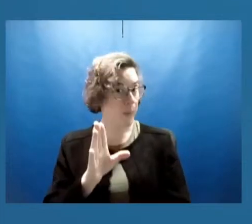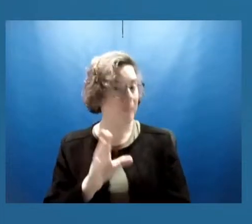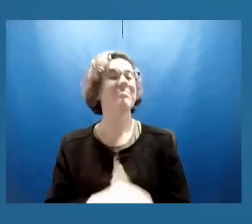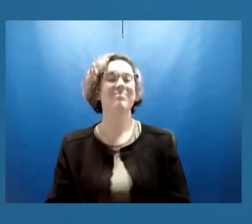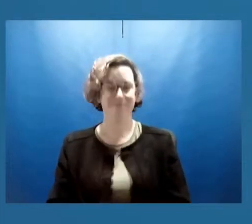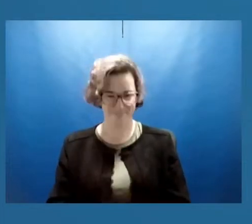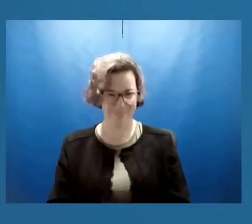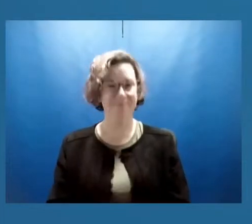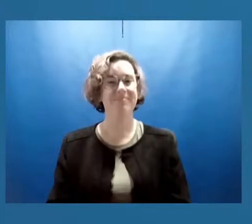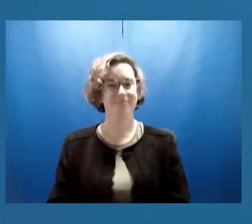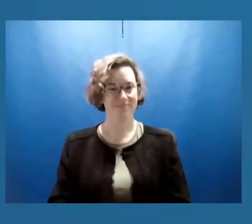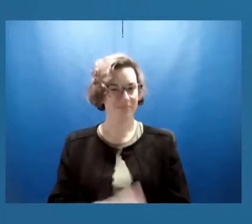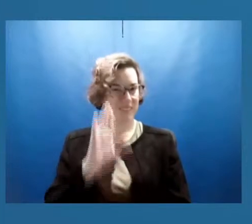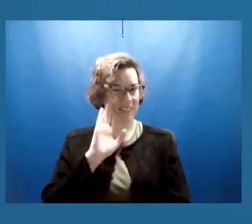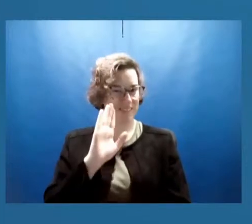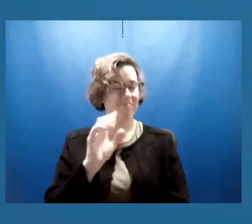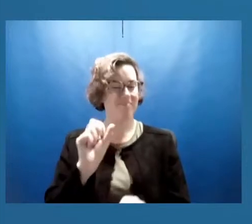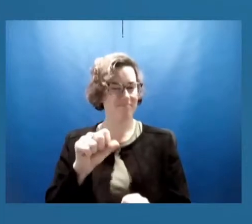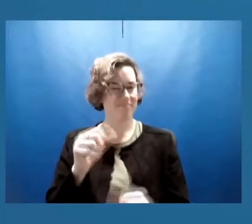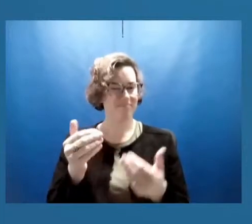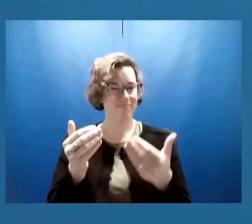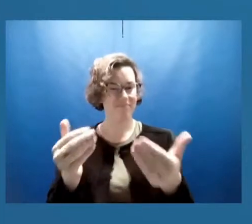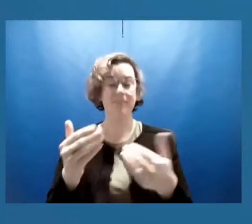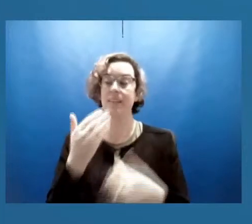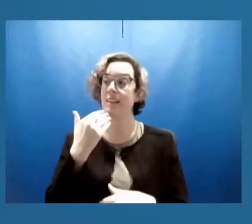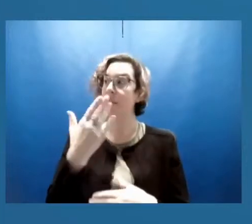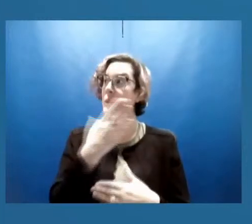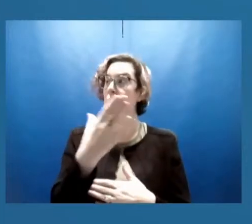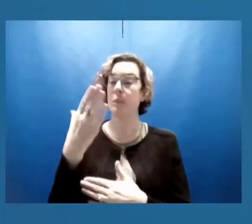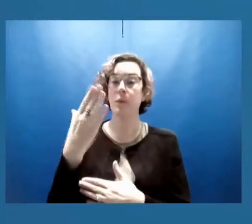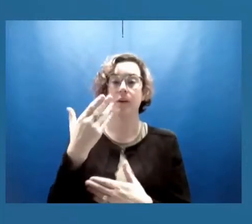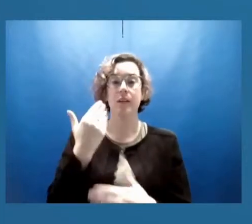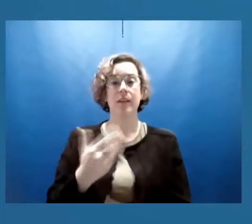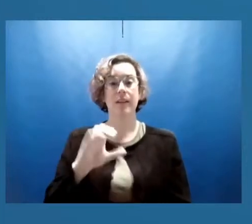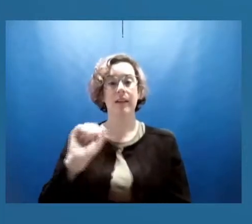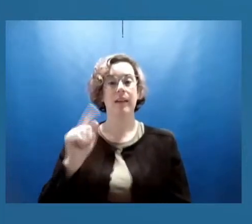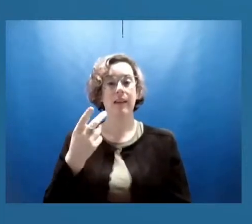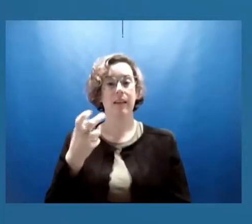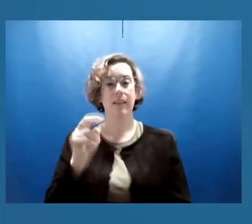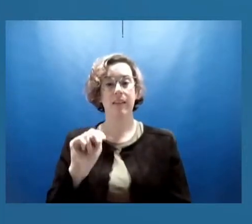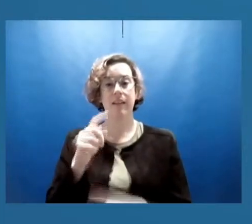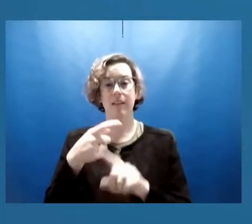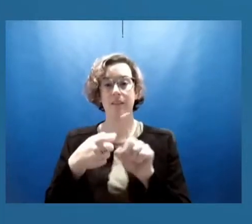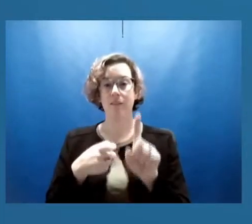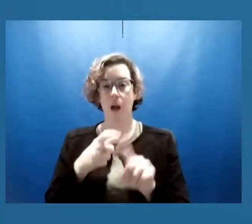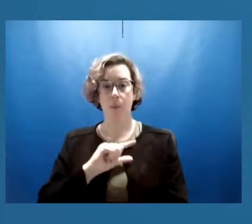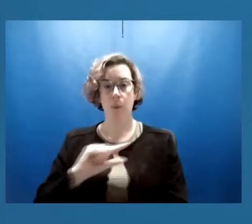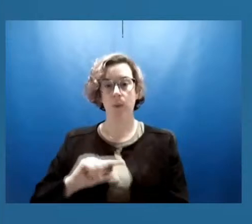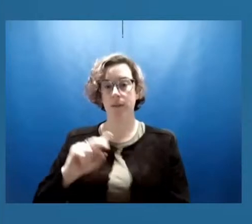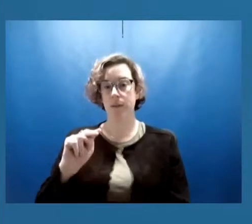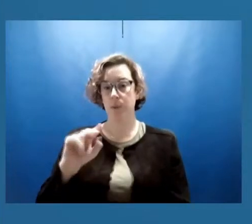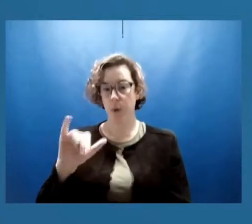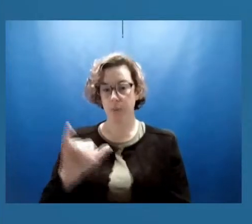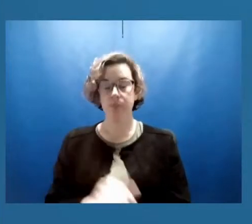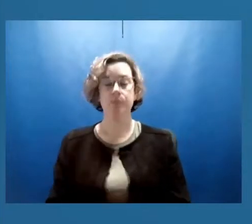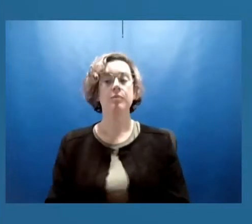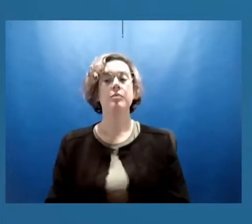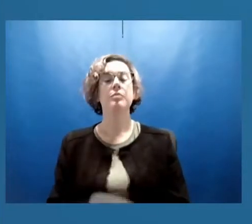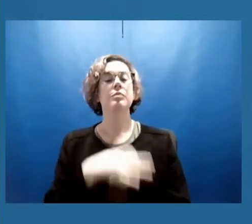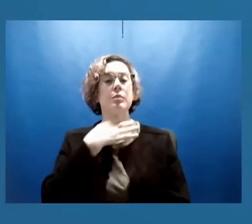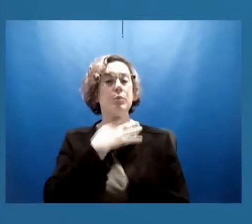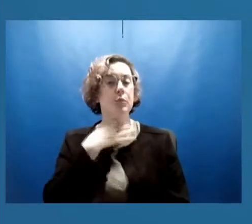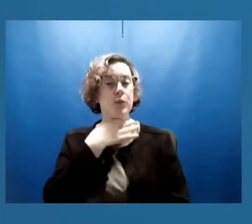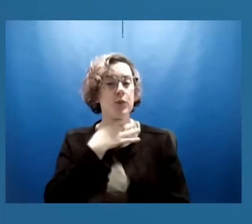hear you. Thank you. Thanks. Good morning. This is Ethan Garinger-Samuth from Cranes, New York. Has there been